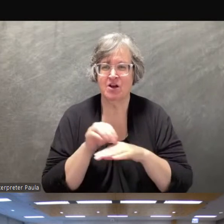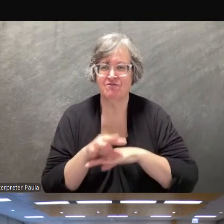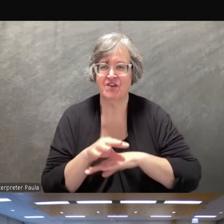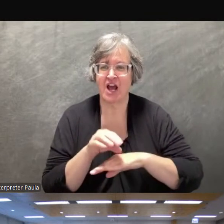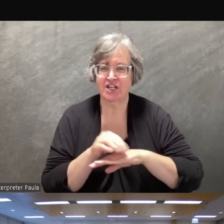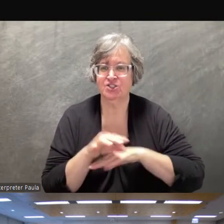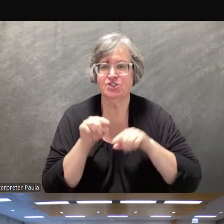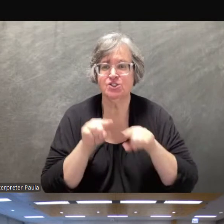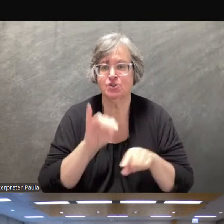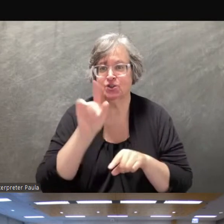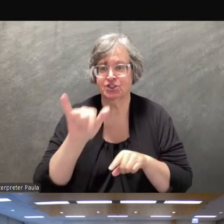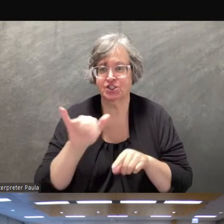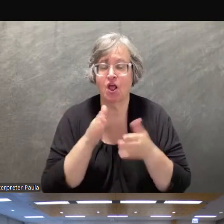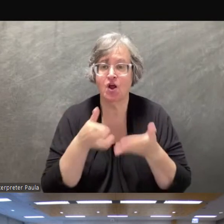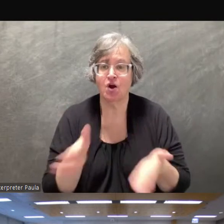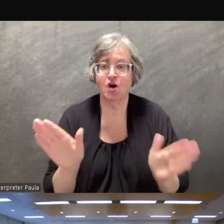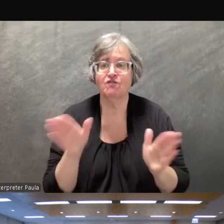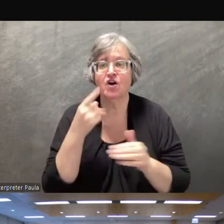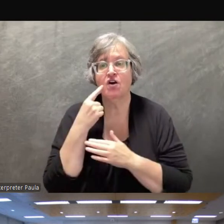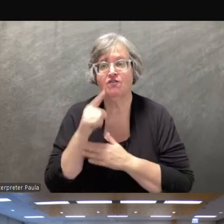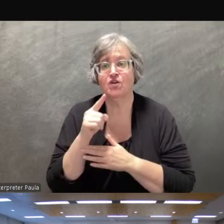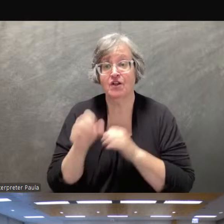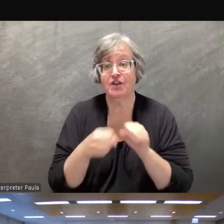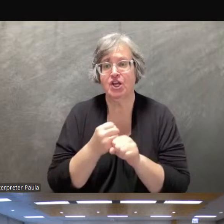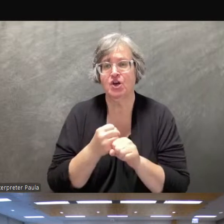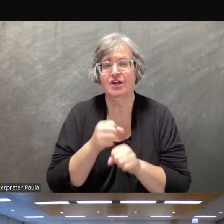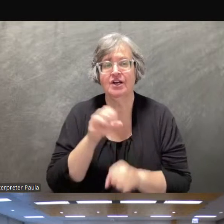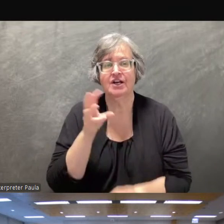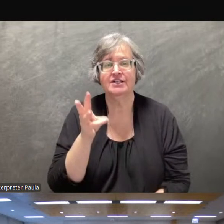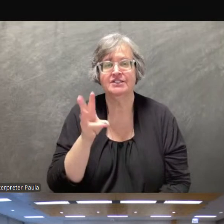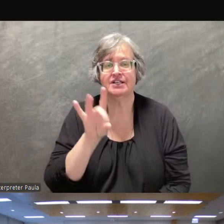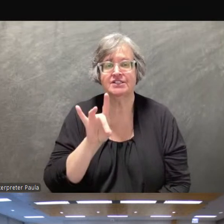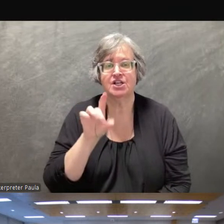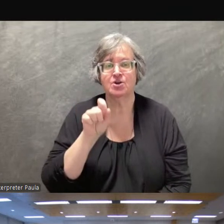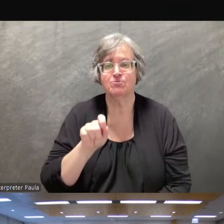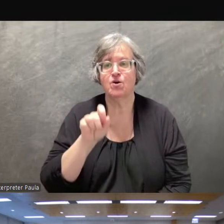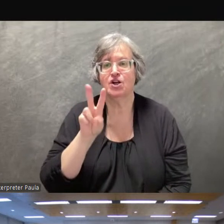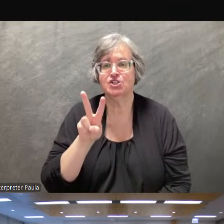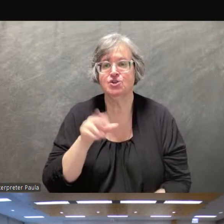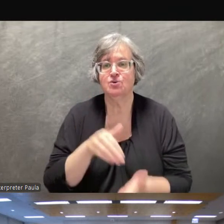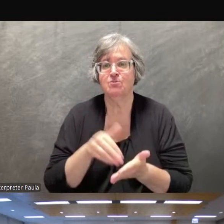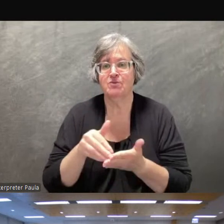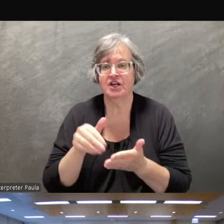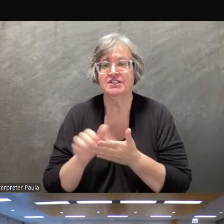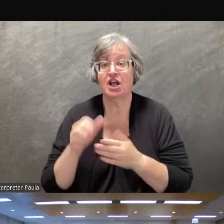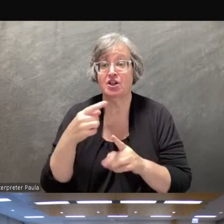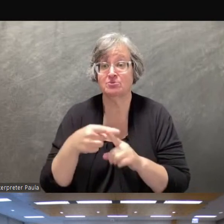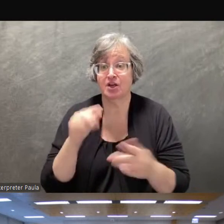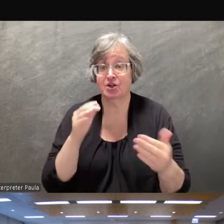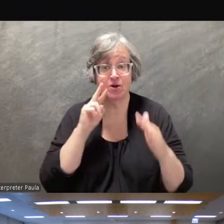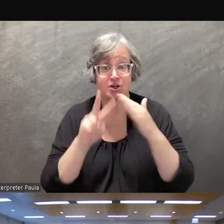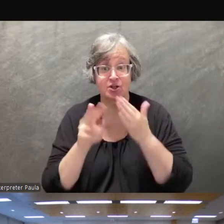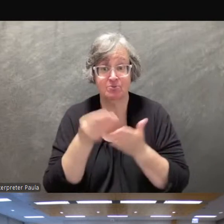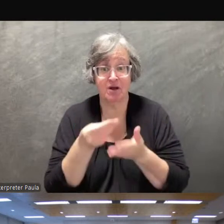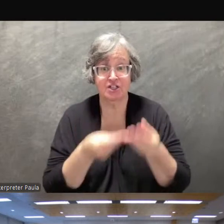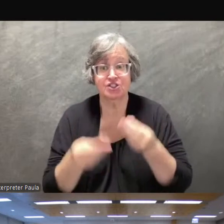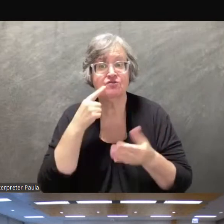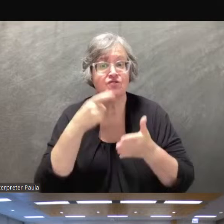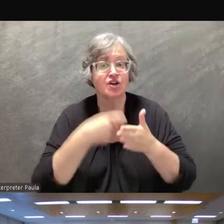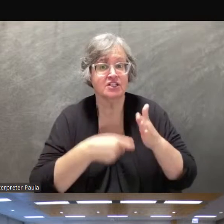in July. So overall for the year, we're 68.2 million positive to budget on the expenses side.